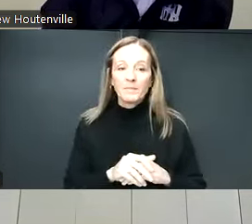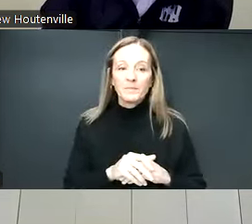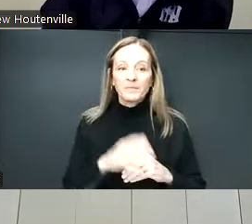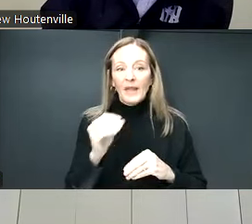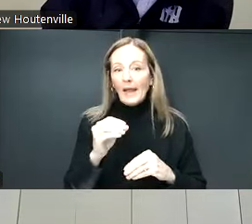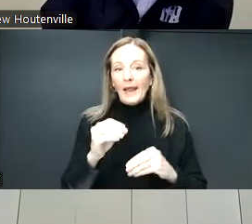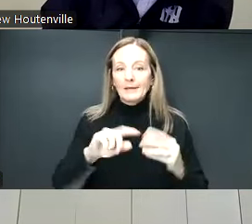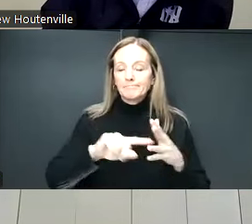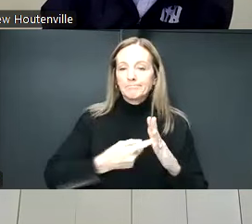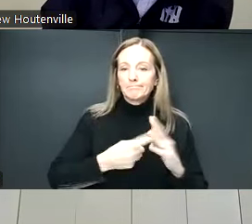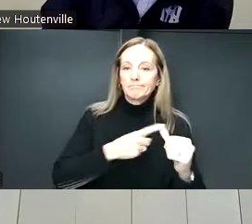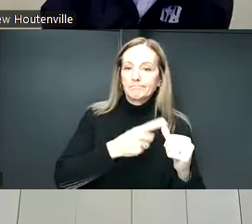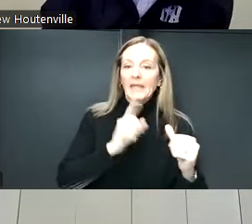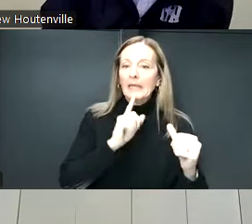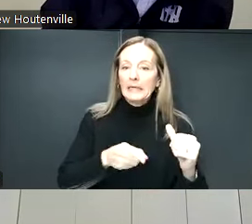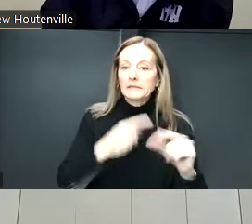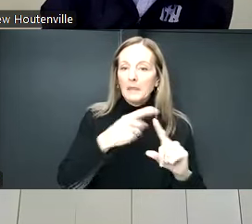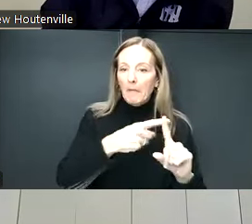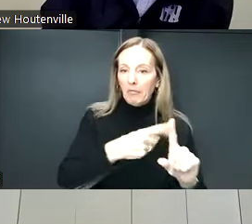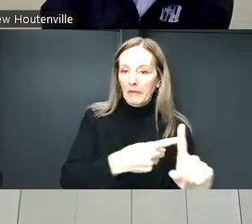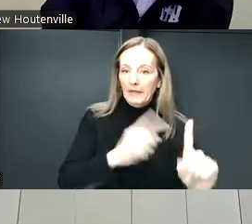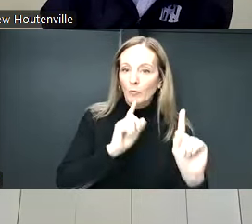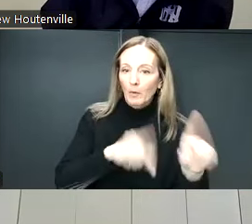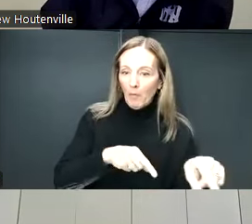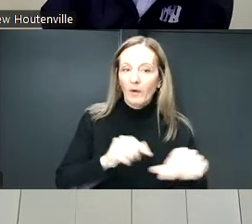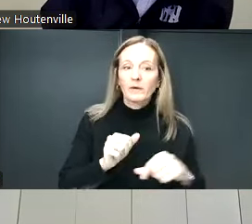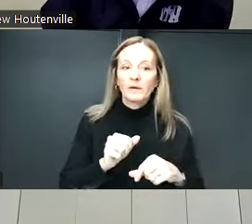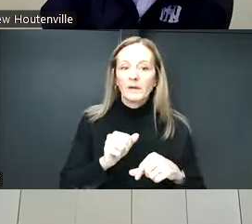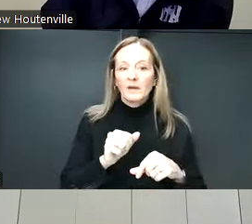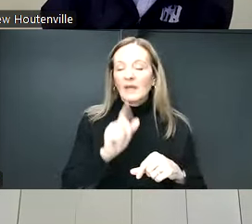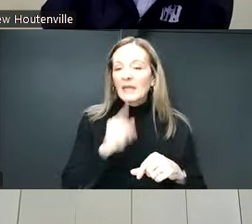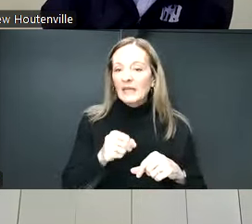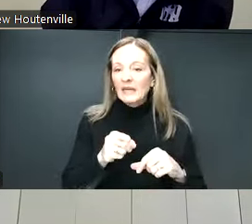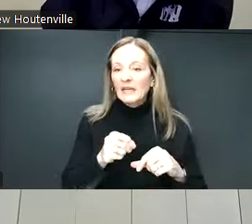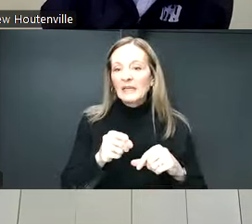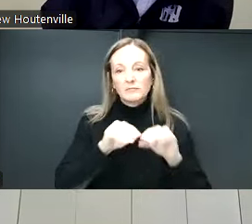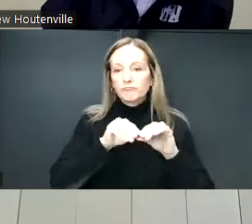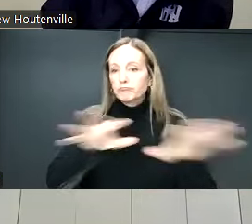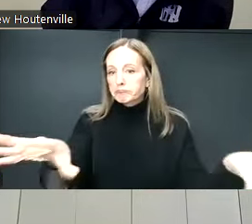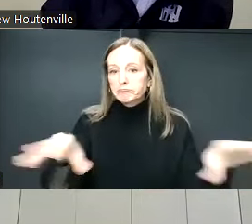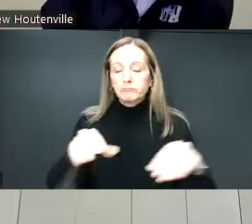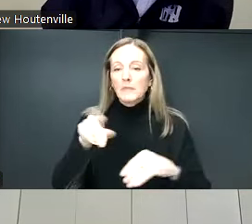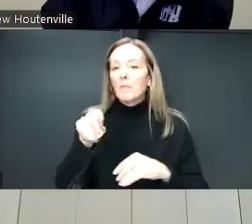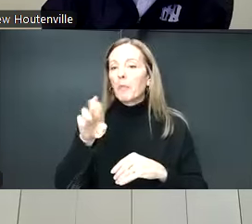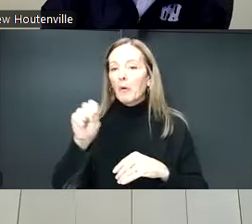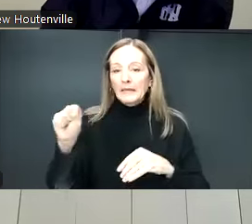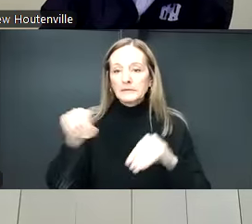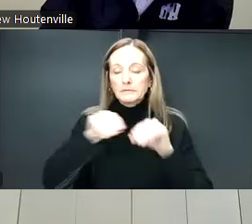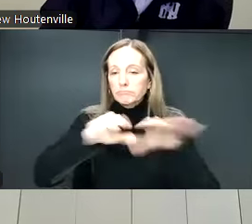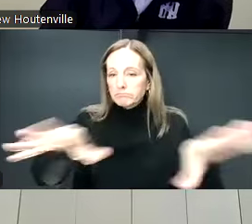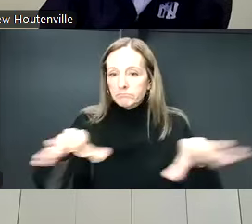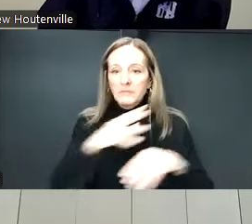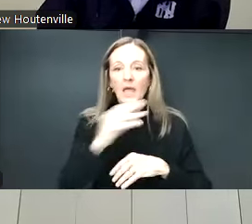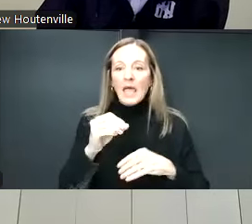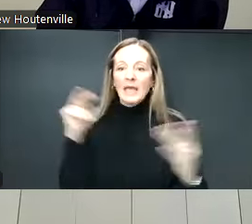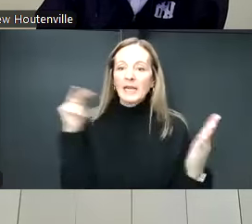It's a monthly report. It's a press release, an infographic looking at the most